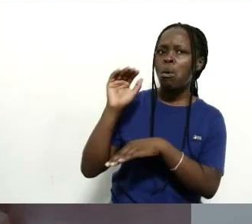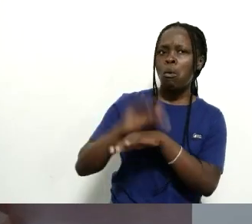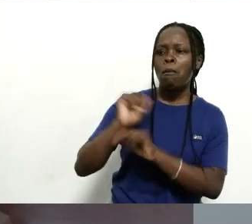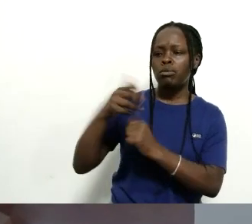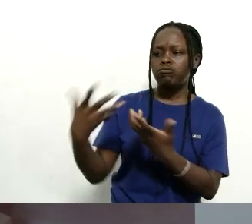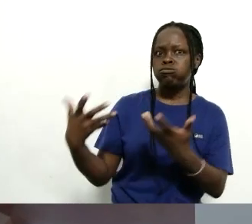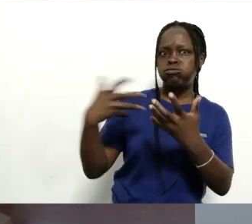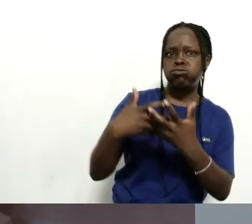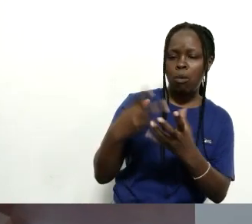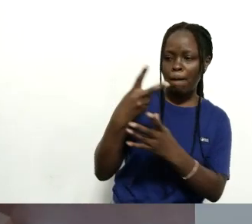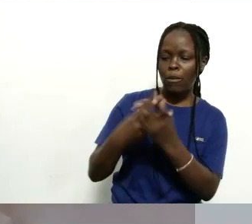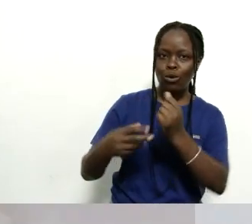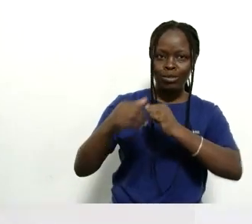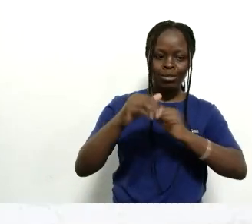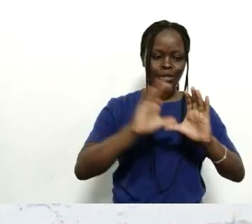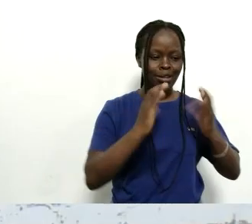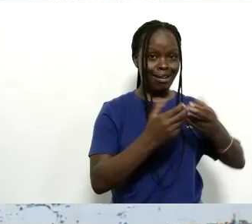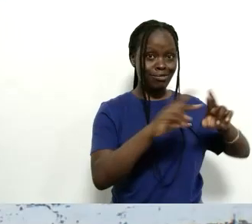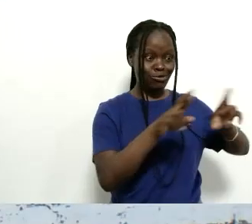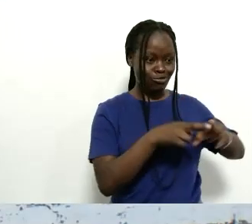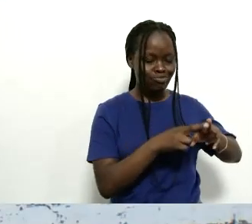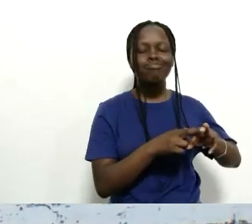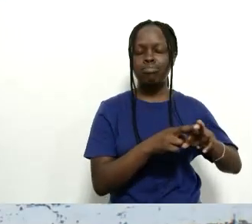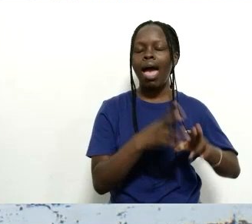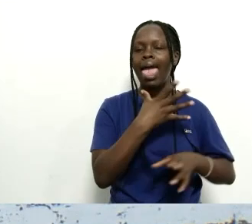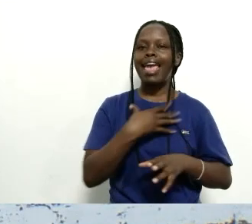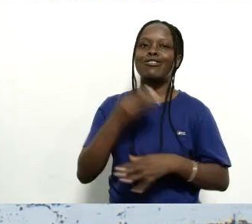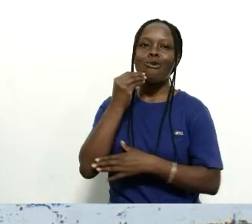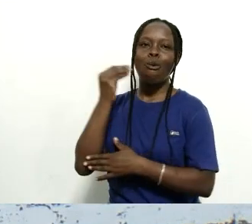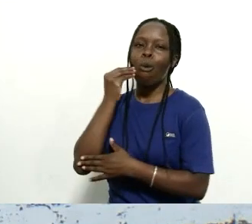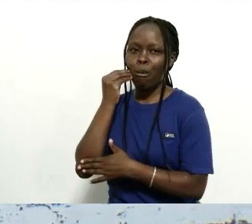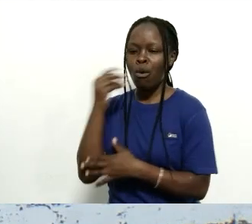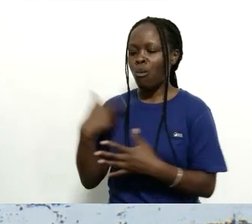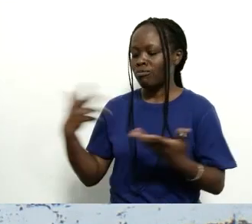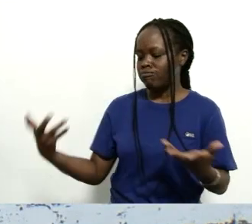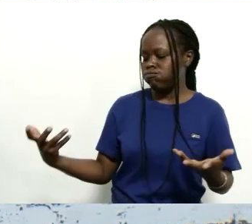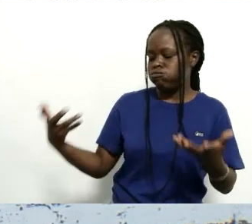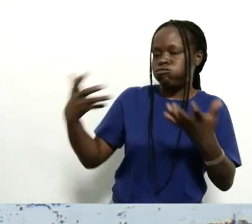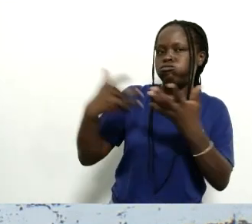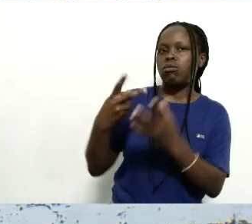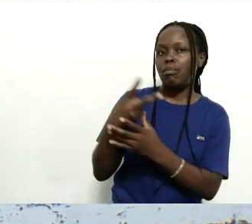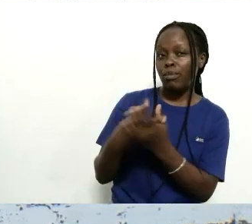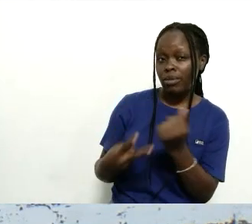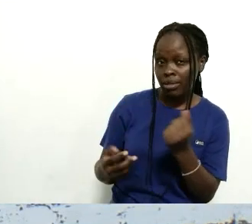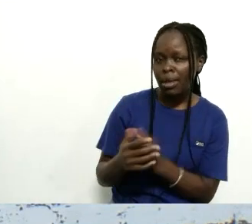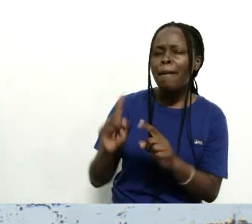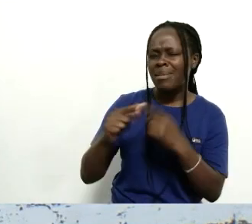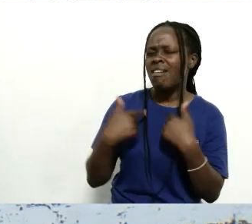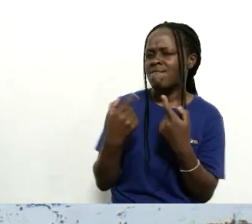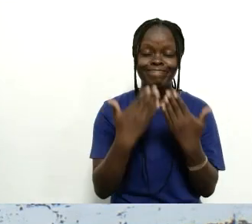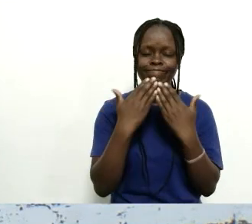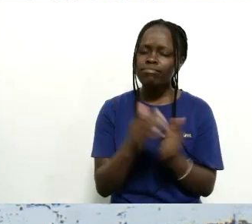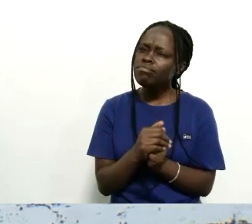model. And we are taking it slowly up in the villages, although we are having few challenges here and